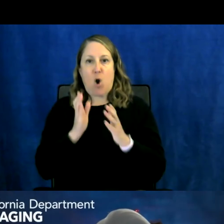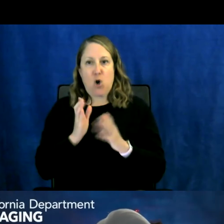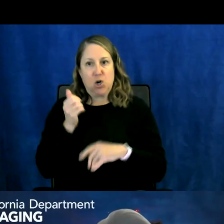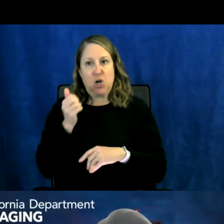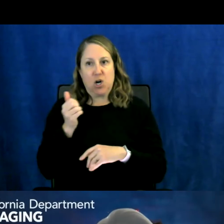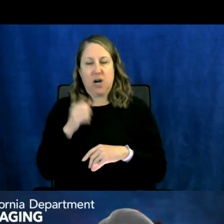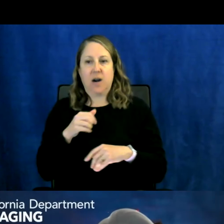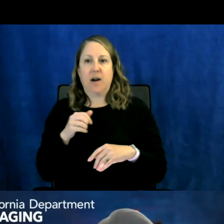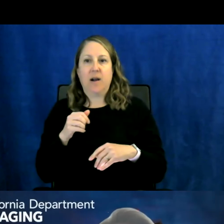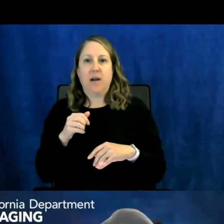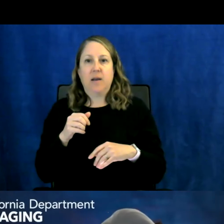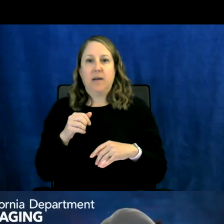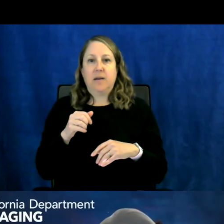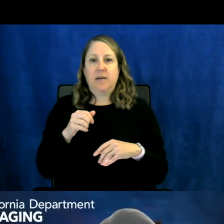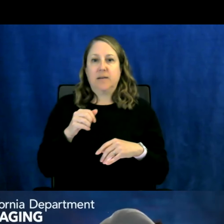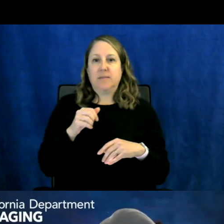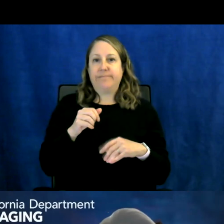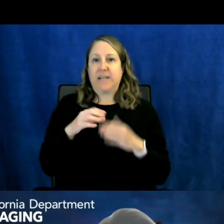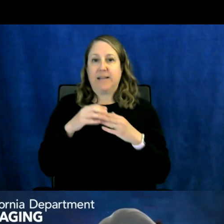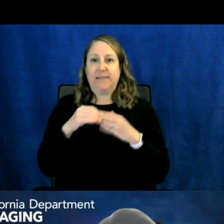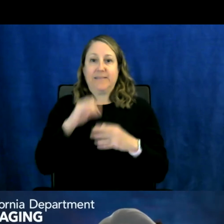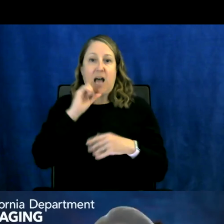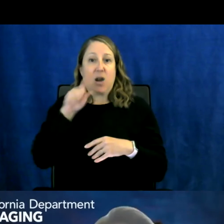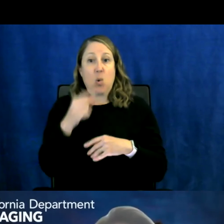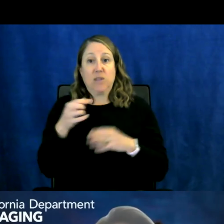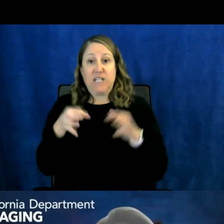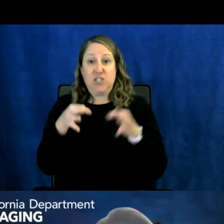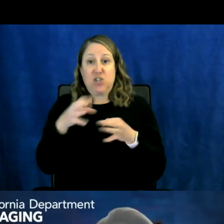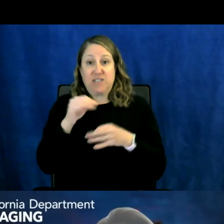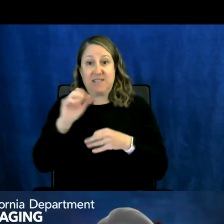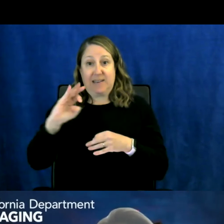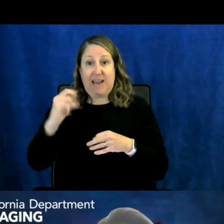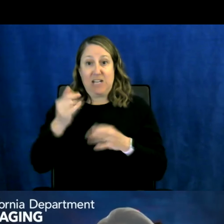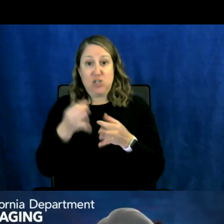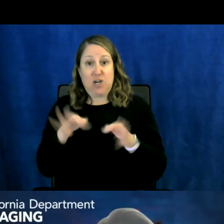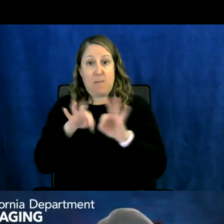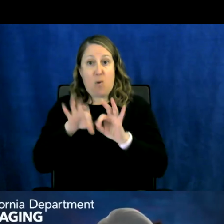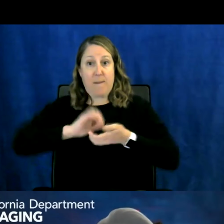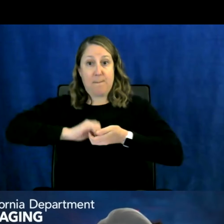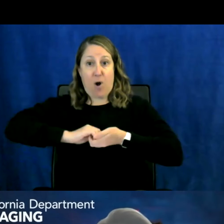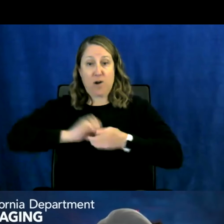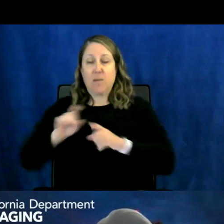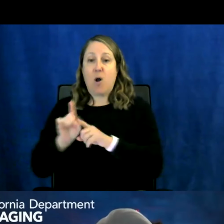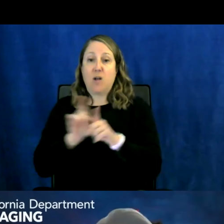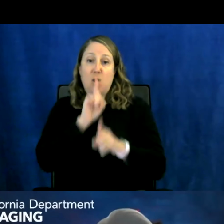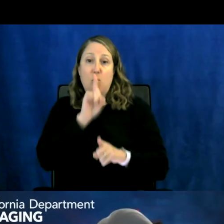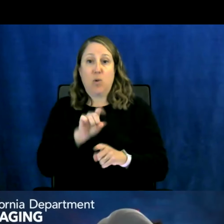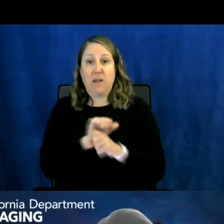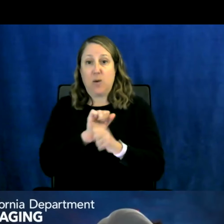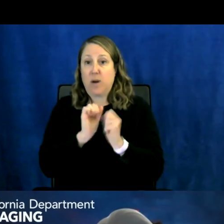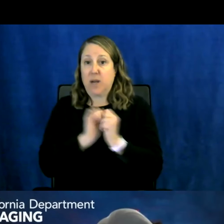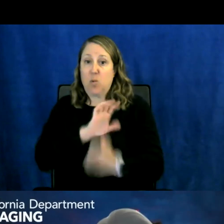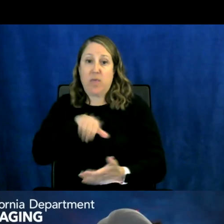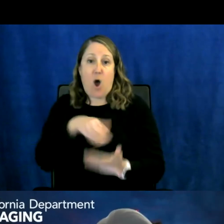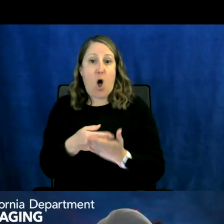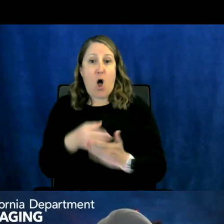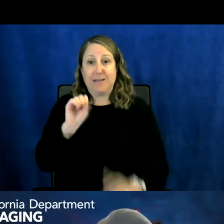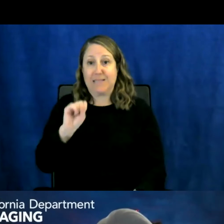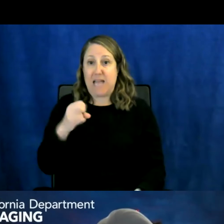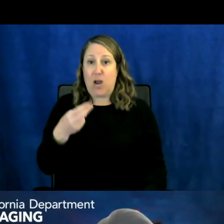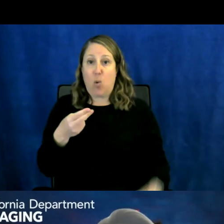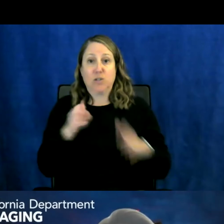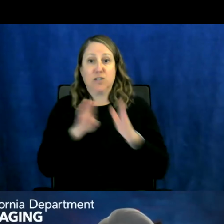behalf of leading not only Justice and Aging, who's been such a critical partner, but really engaging and working with all stakeholders in the development